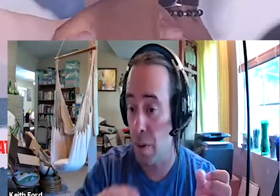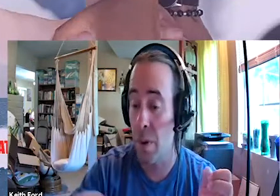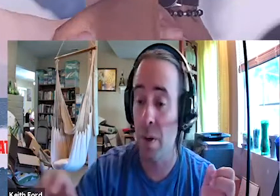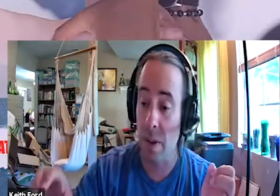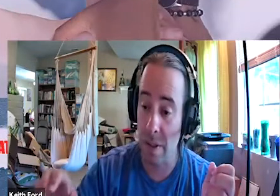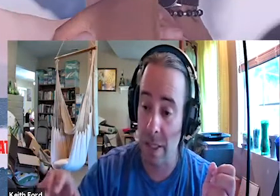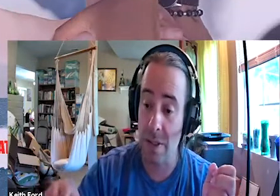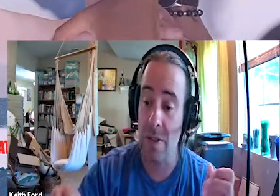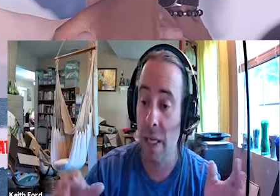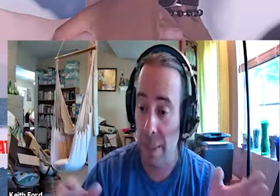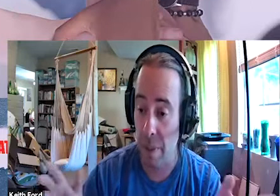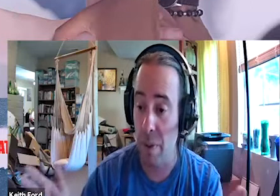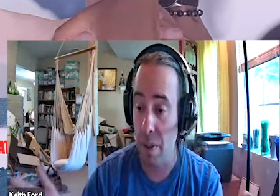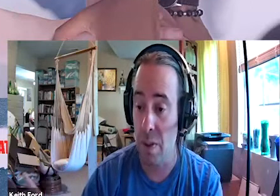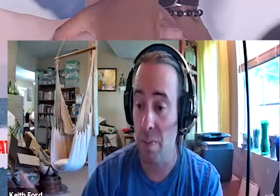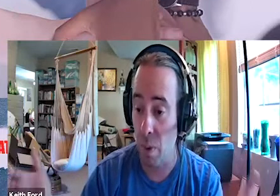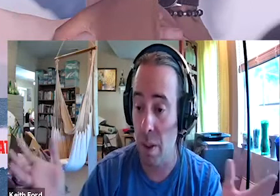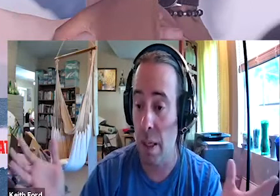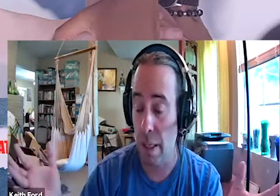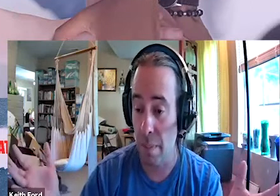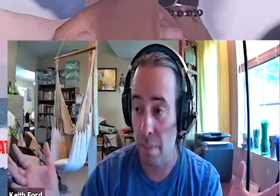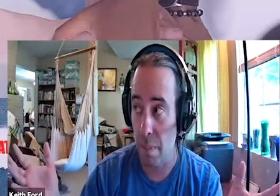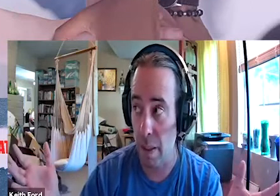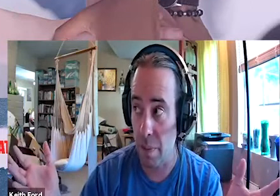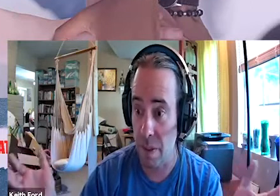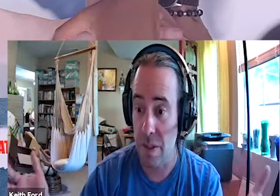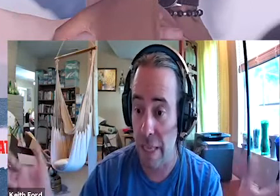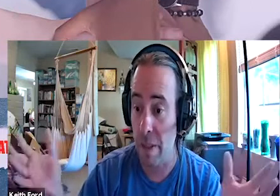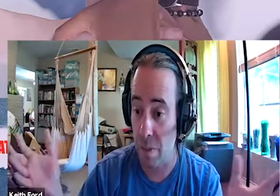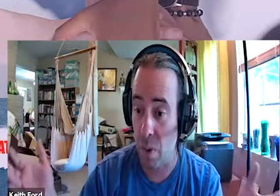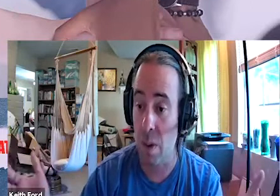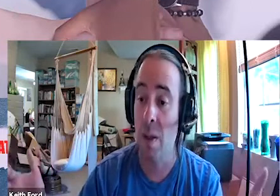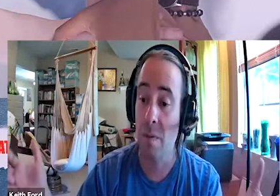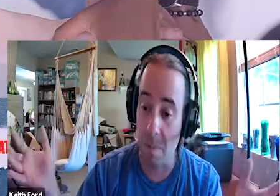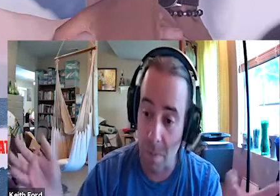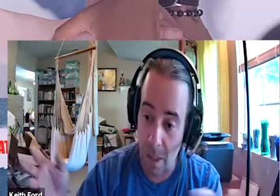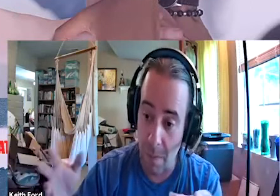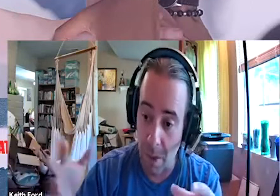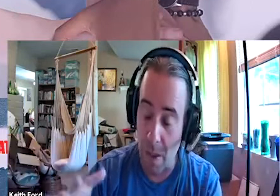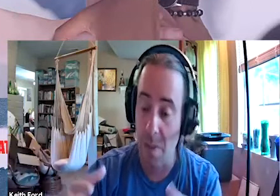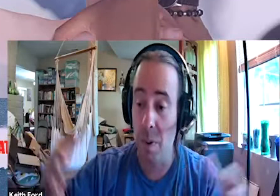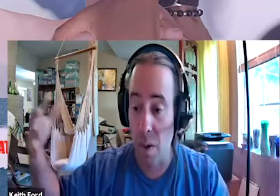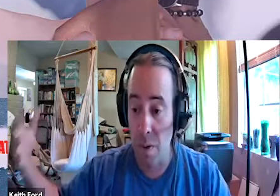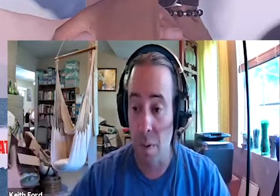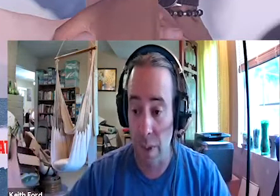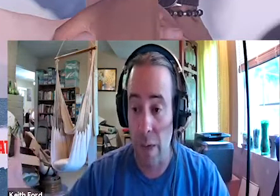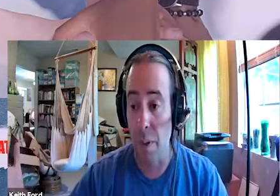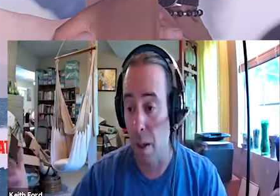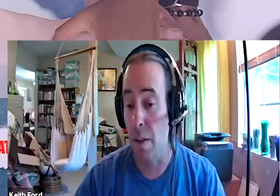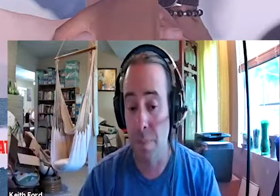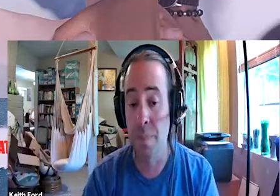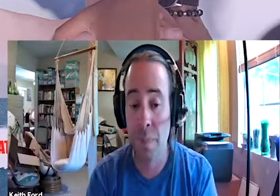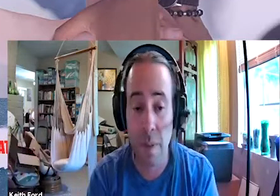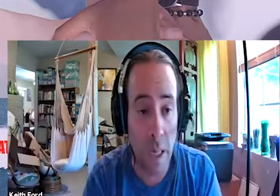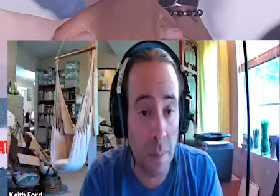connections with community organizations and by building support, systemic support from the college, but also from without